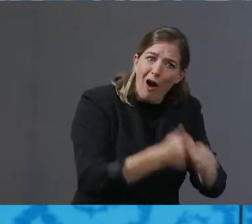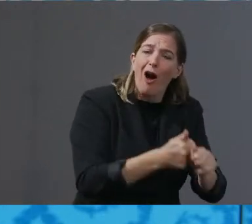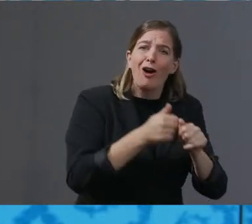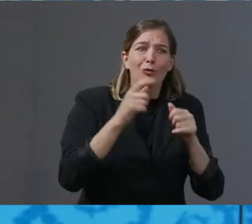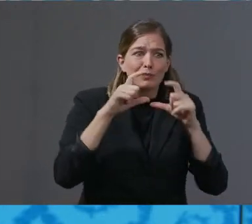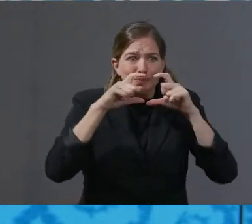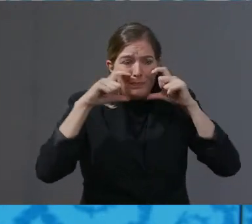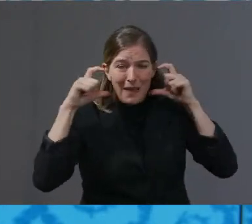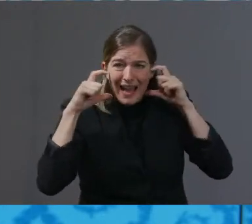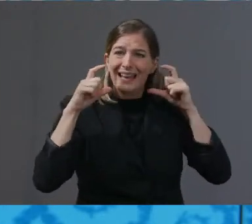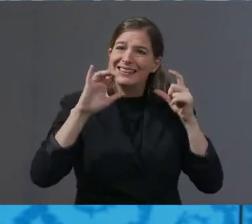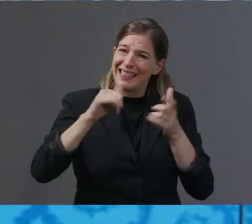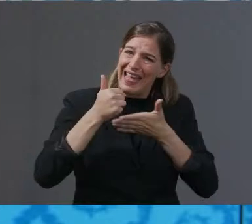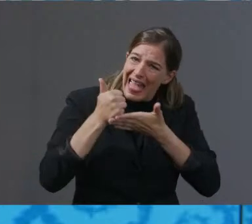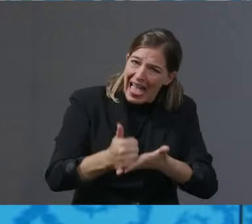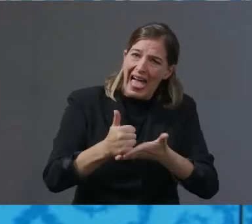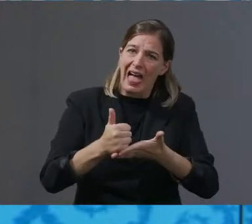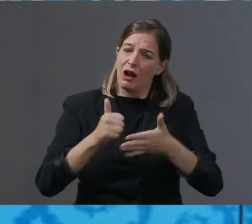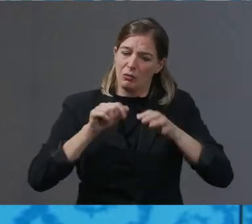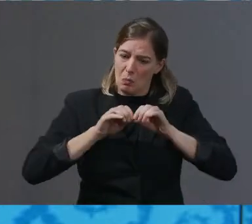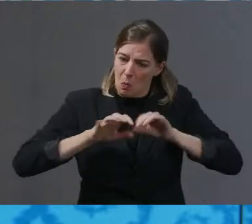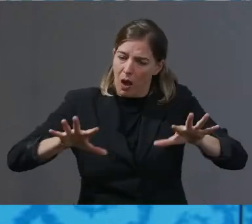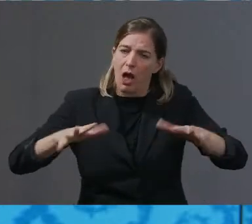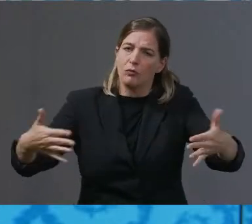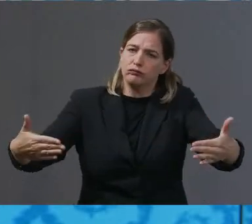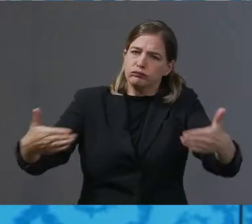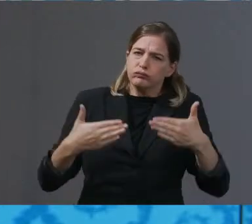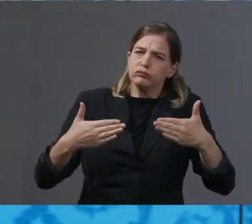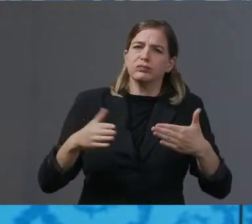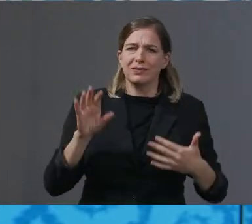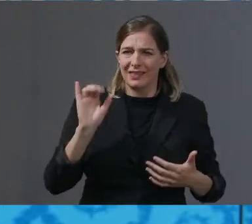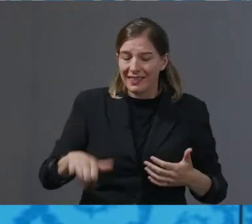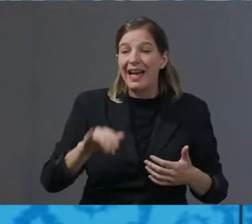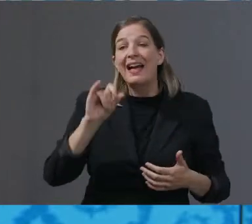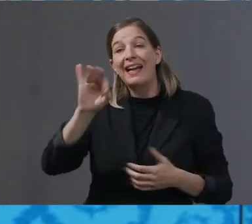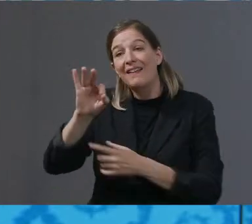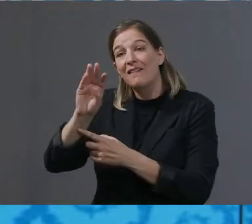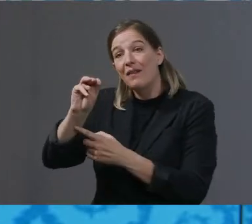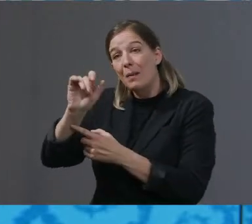needed, enforcement. Thank you.